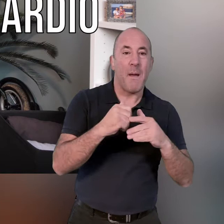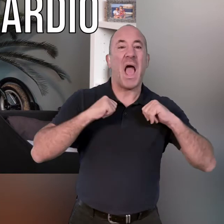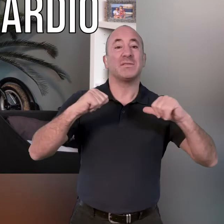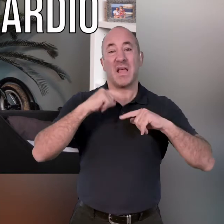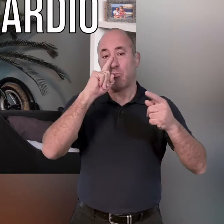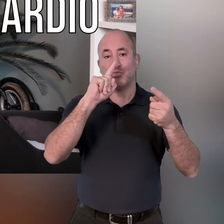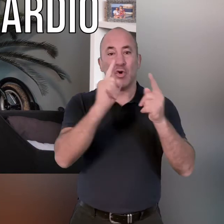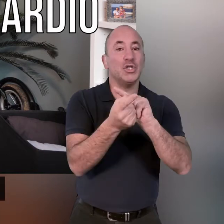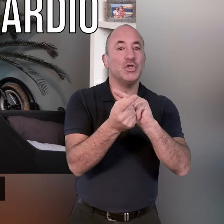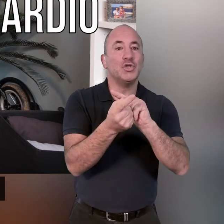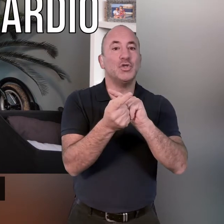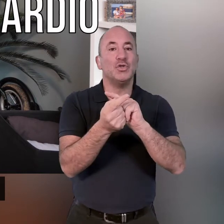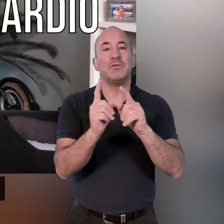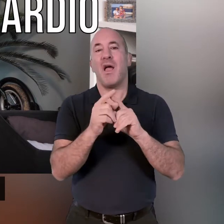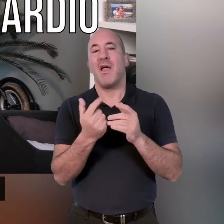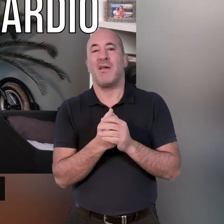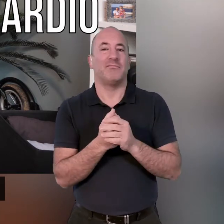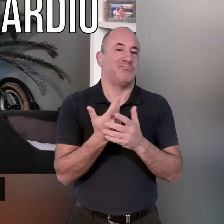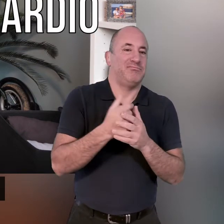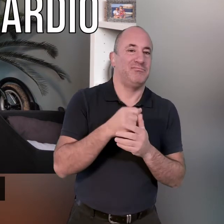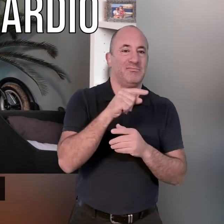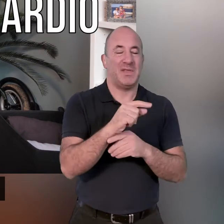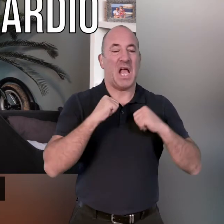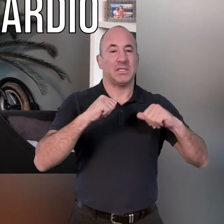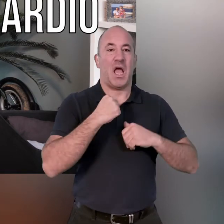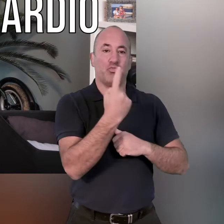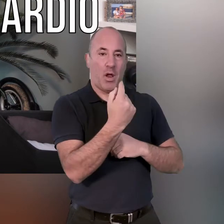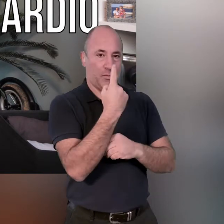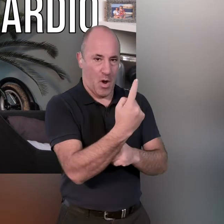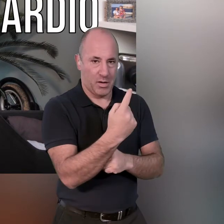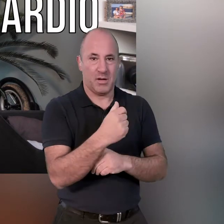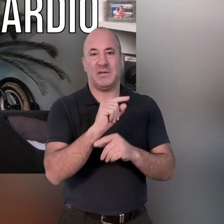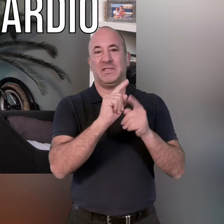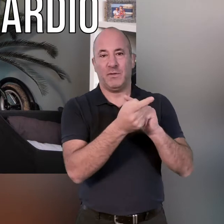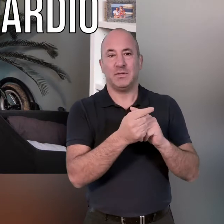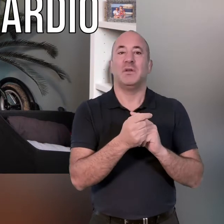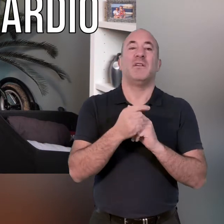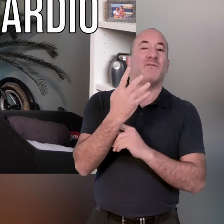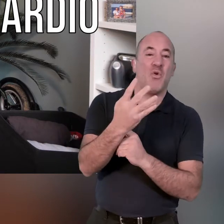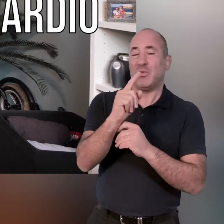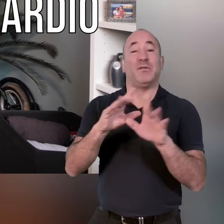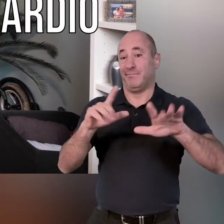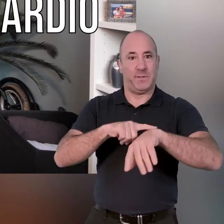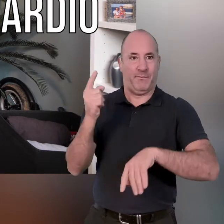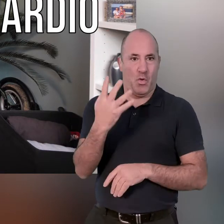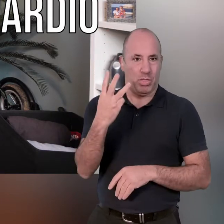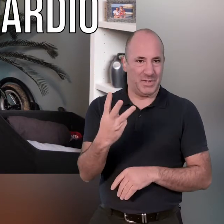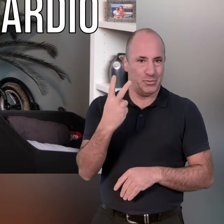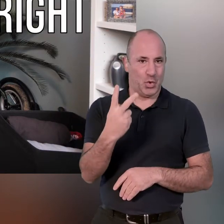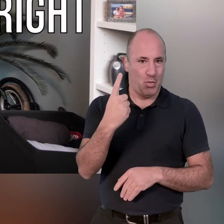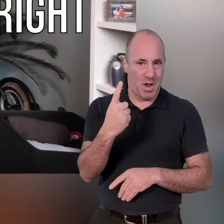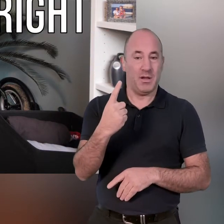up the exercises, do one on one exercise, one on another. Anyway, 5, 4, 3, 2,